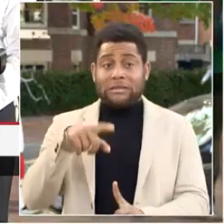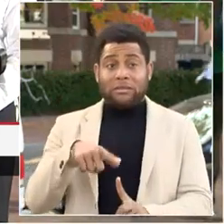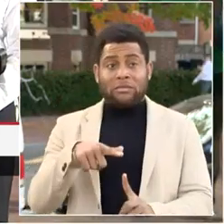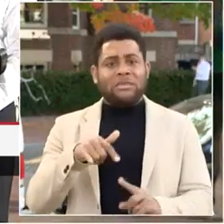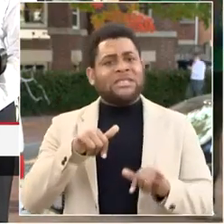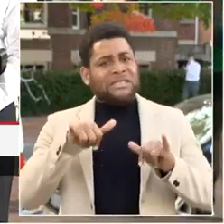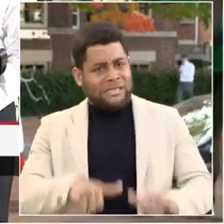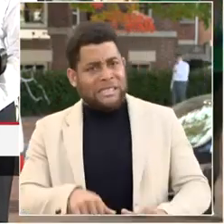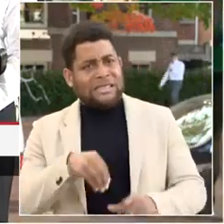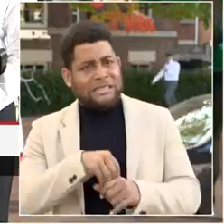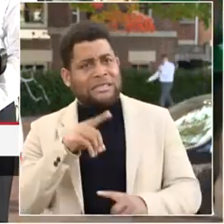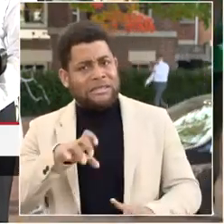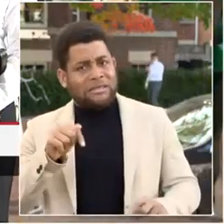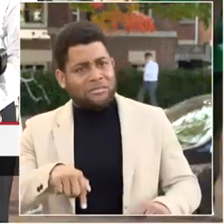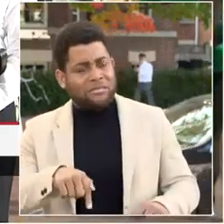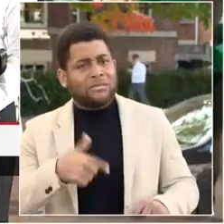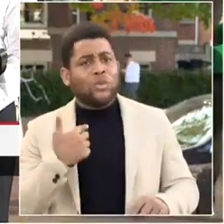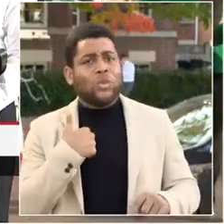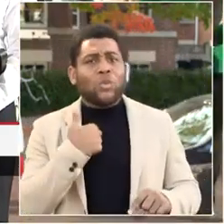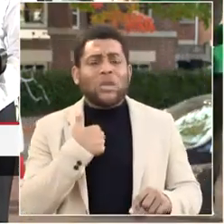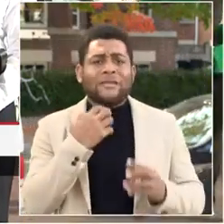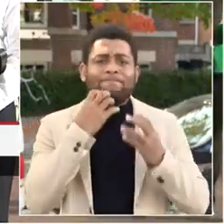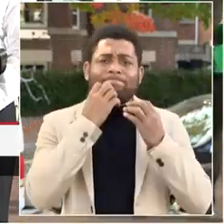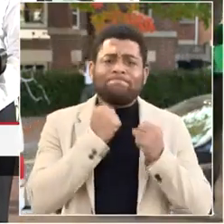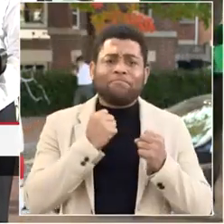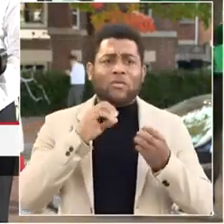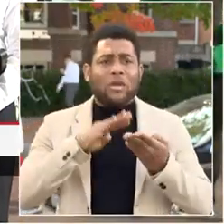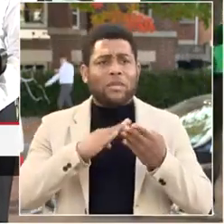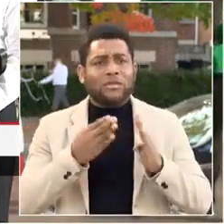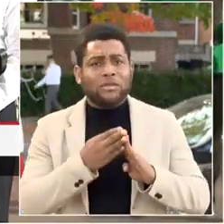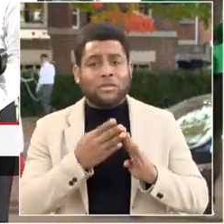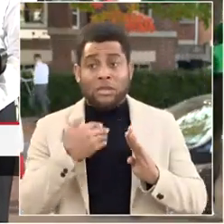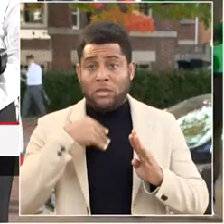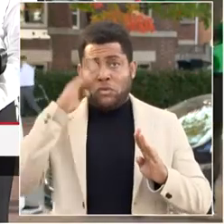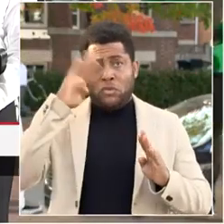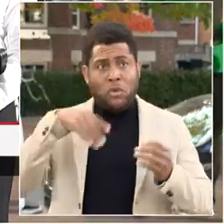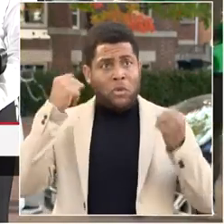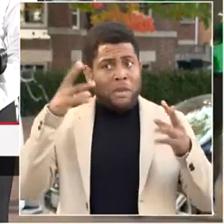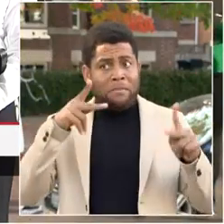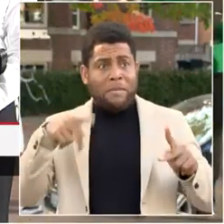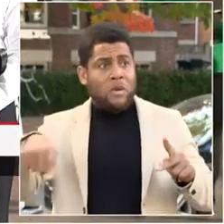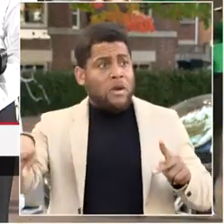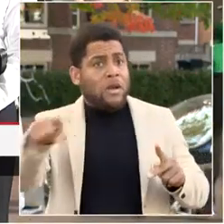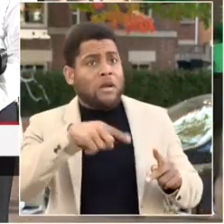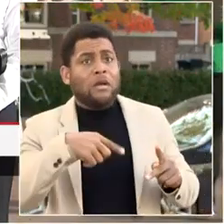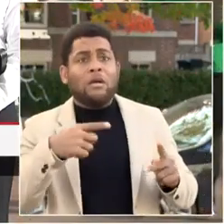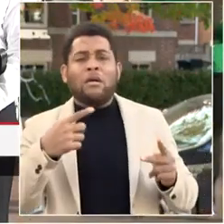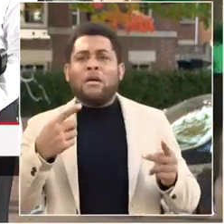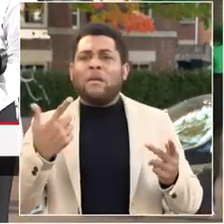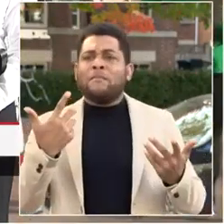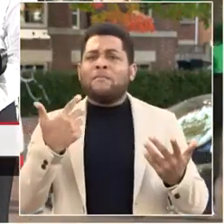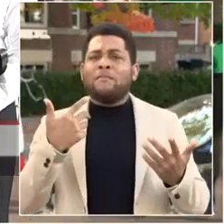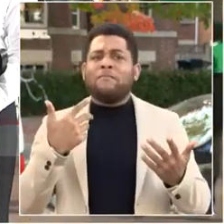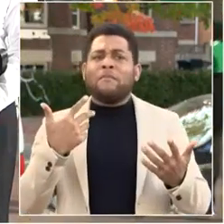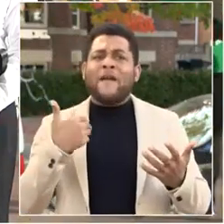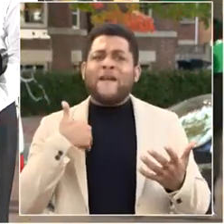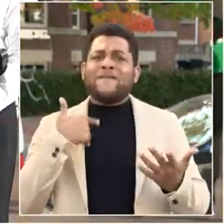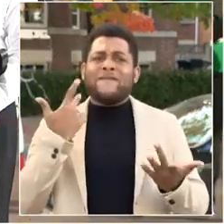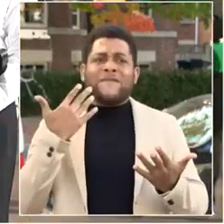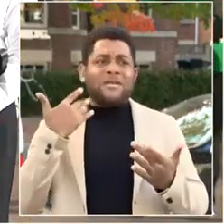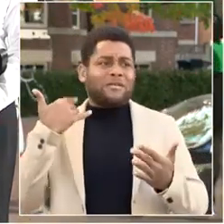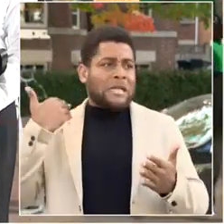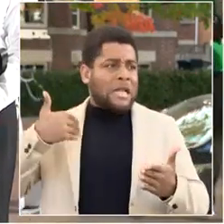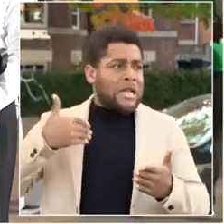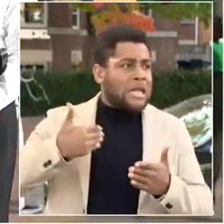who've chosen to grow older here in Mount Pleasant because we love so much about it. The diversity of Mount Pleasant, of